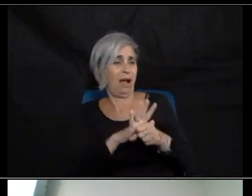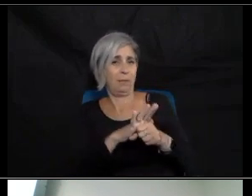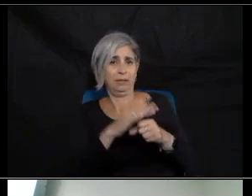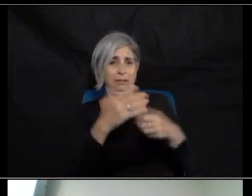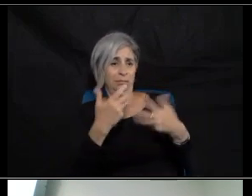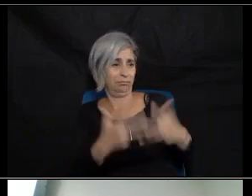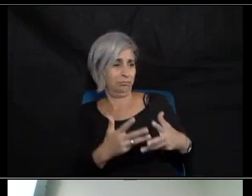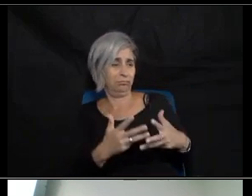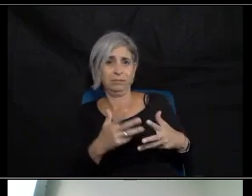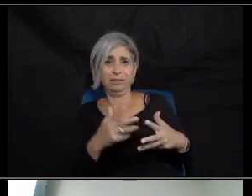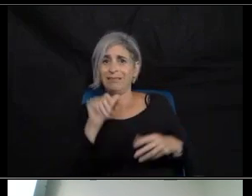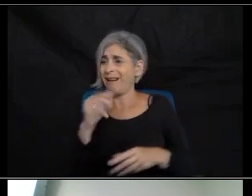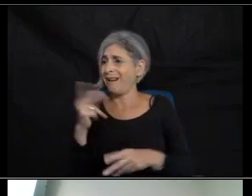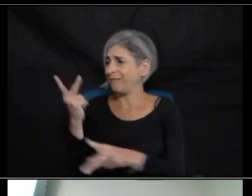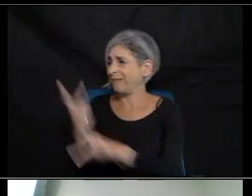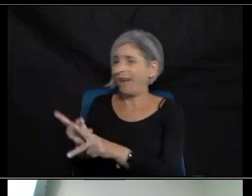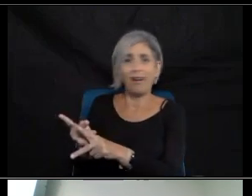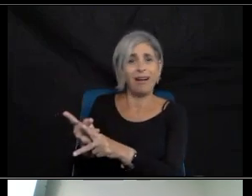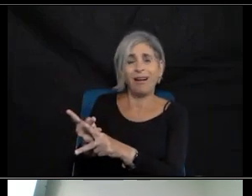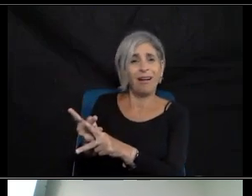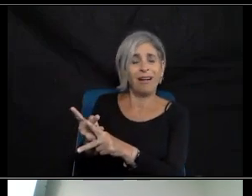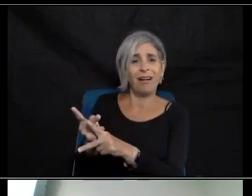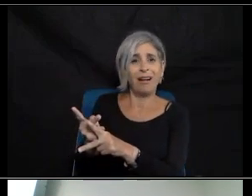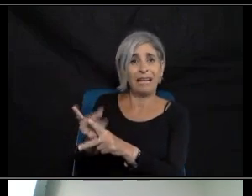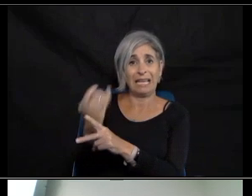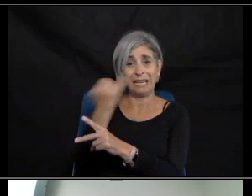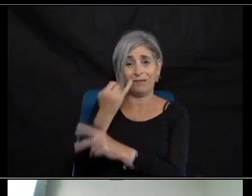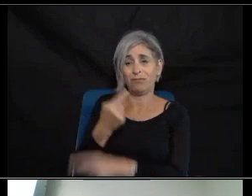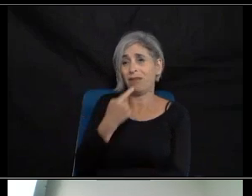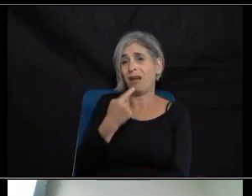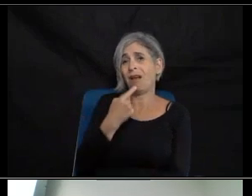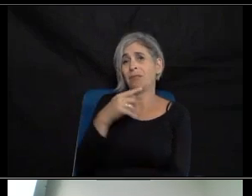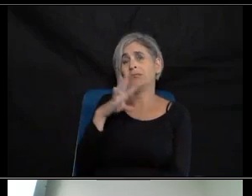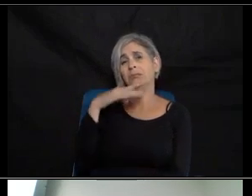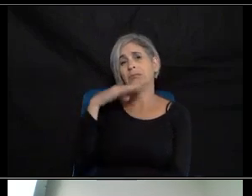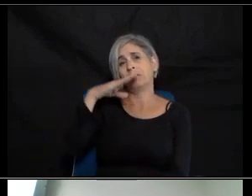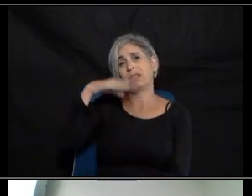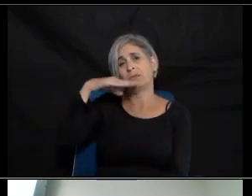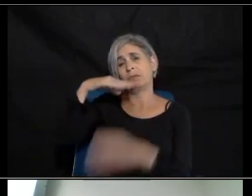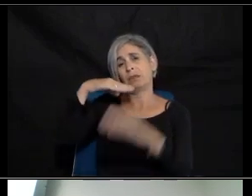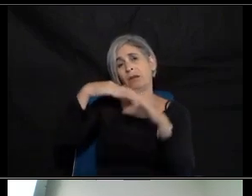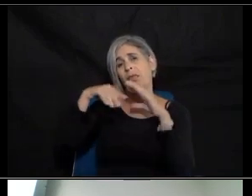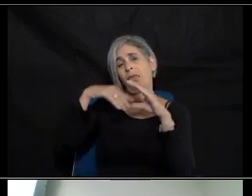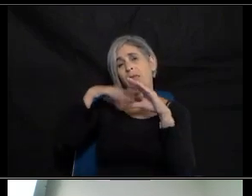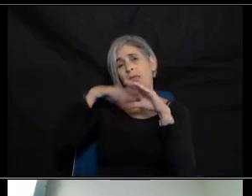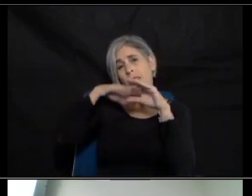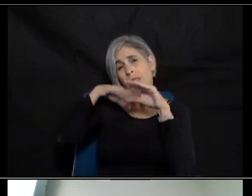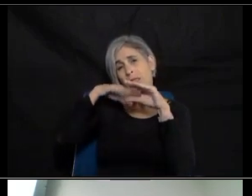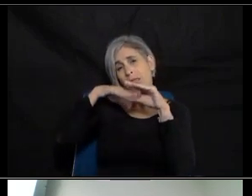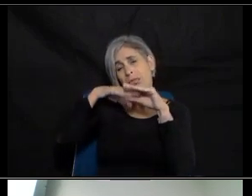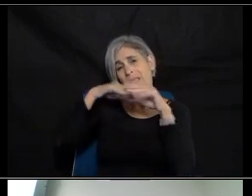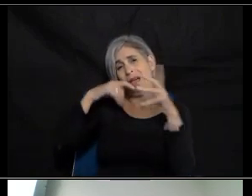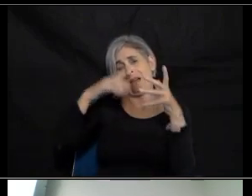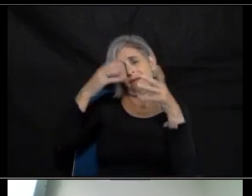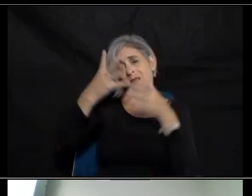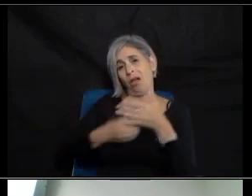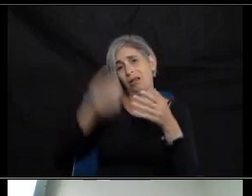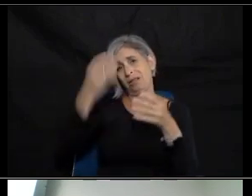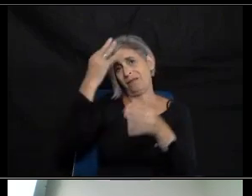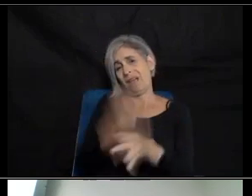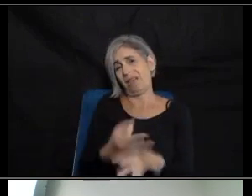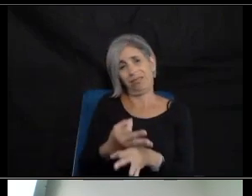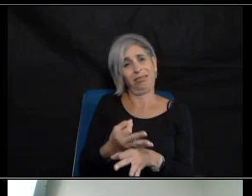they have not been kept, anything that is said from this point on is suspect, and I've lost faith. So it